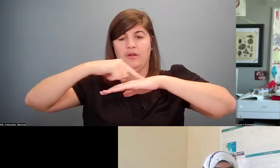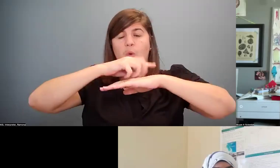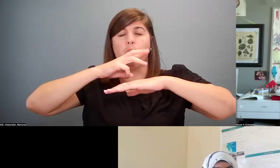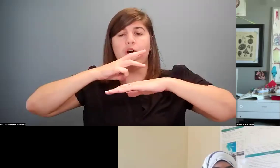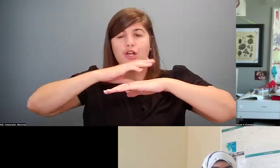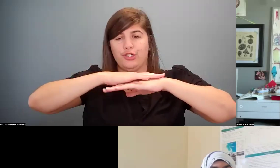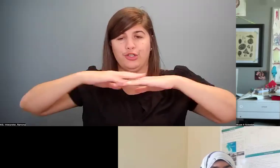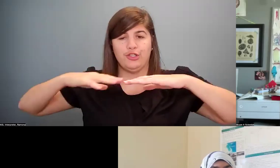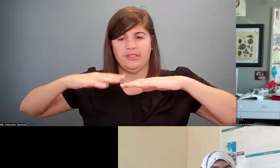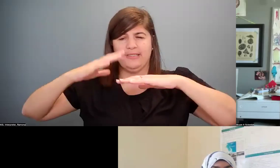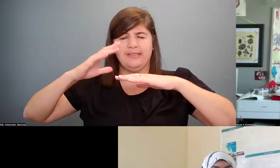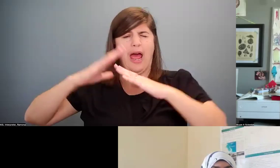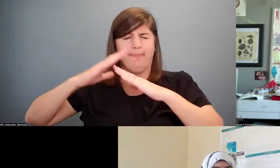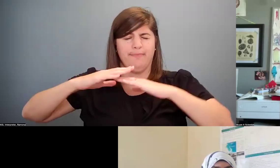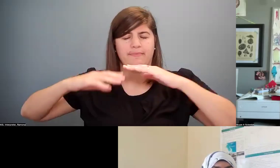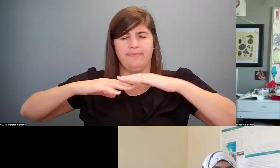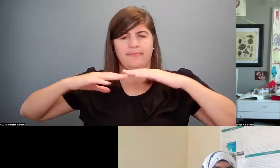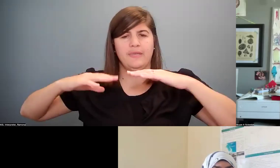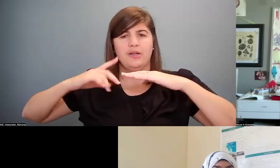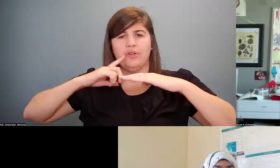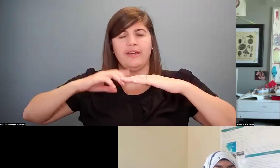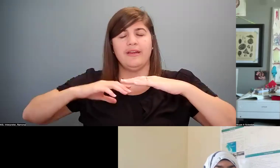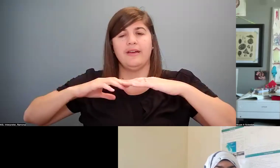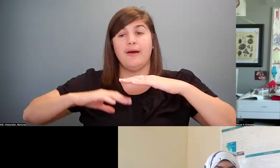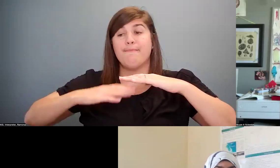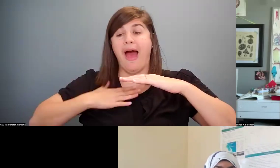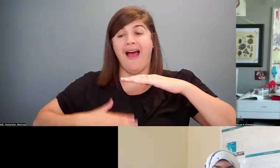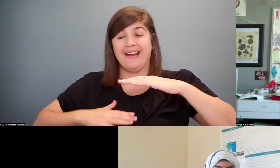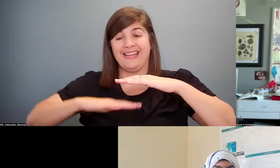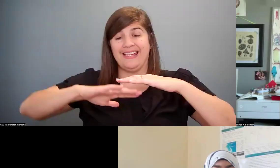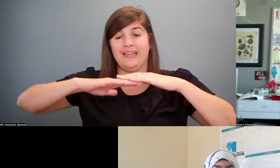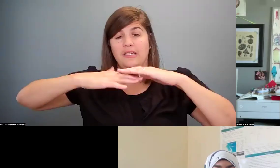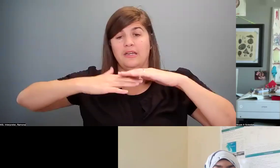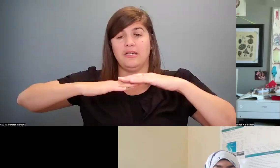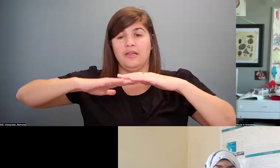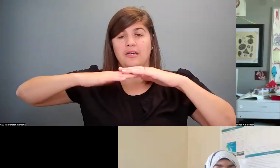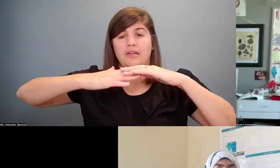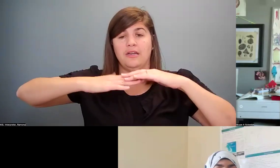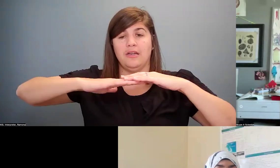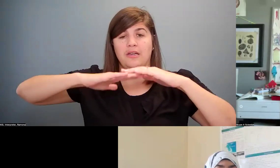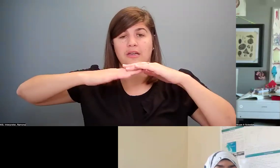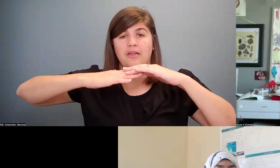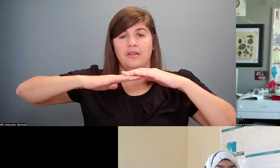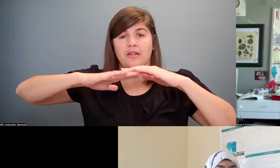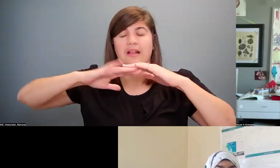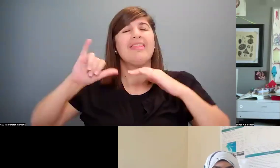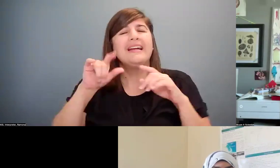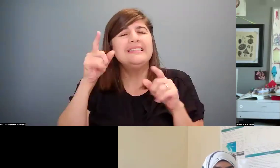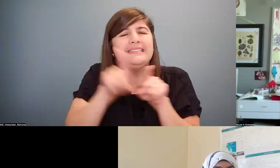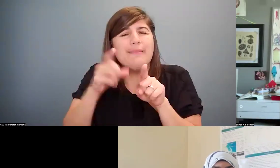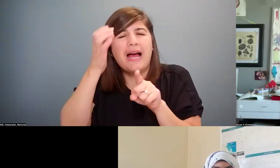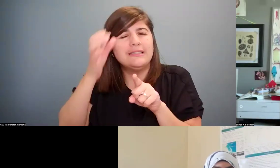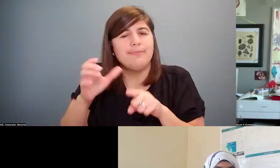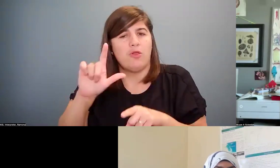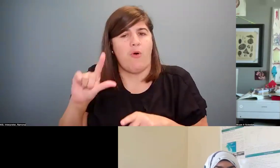kind of hanging out there and kind of just like coming up and down, like bobbing up and down like a log would if it was in the water. And again, they're